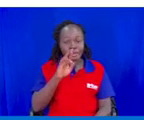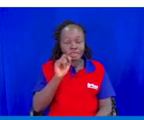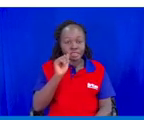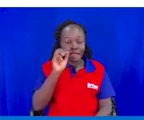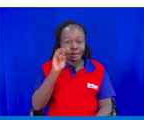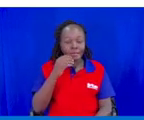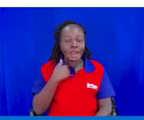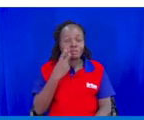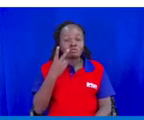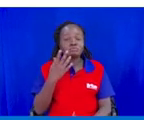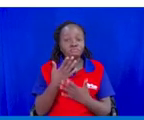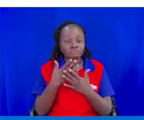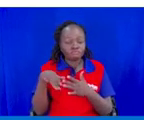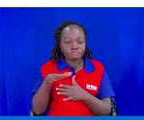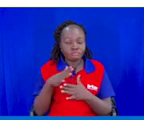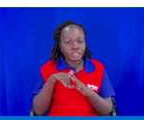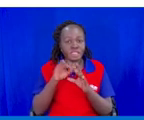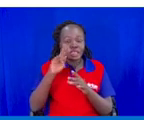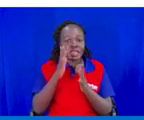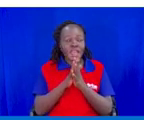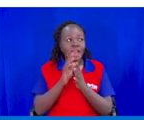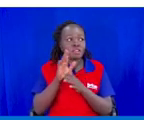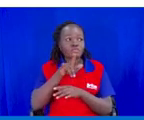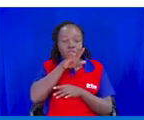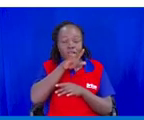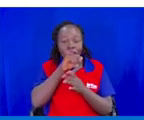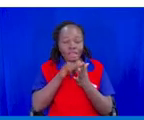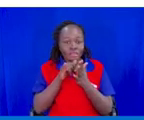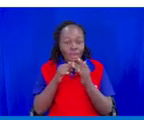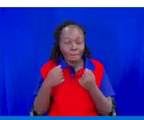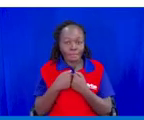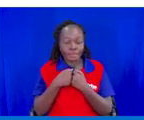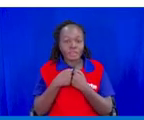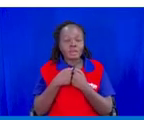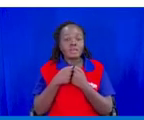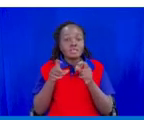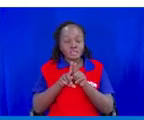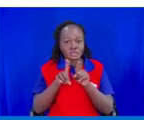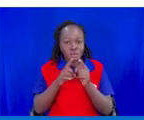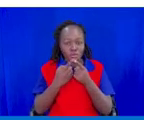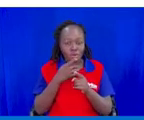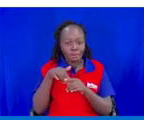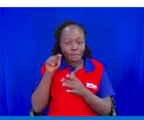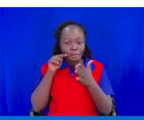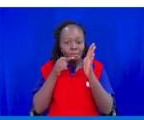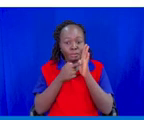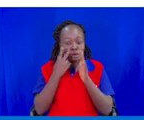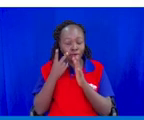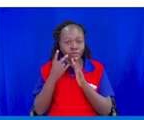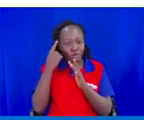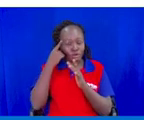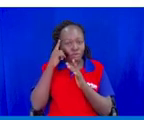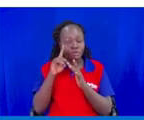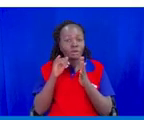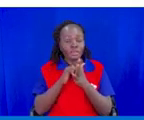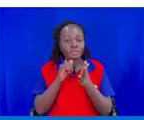entities in Kenya and Uganda that engage in property investments, particularly from the point of view of managing third-party clients.